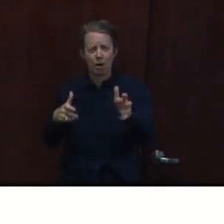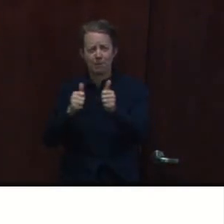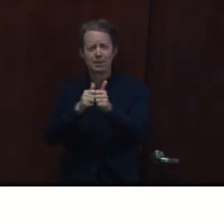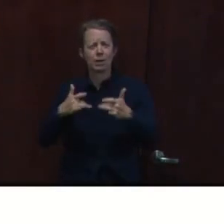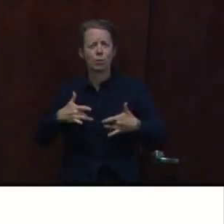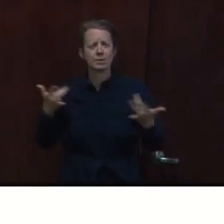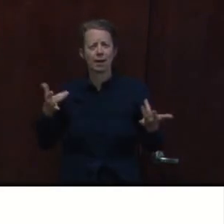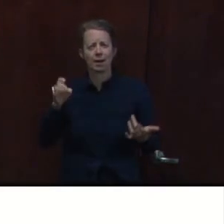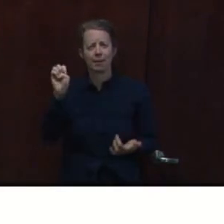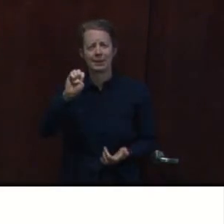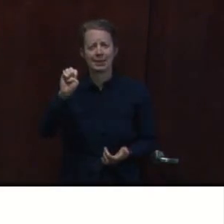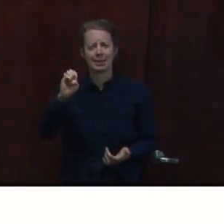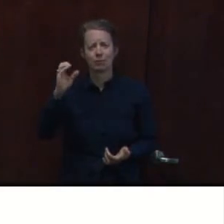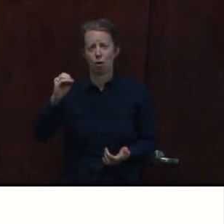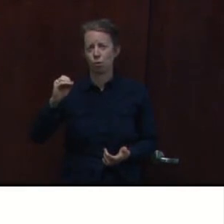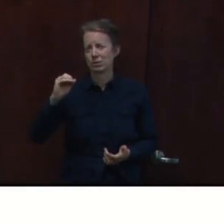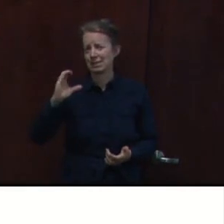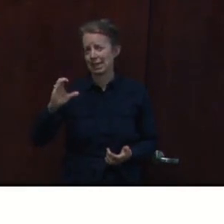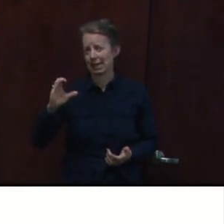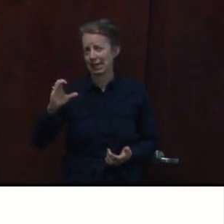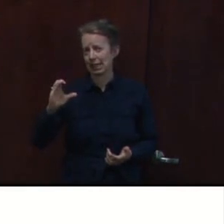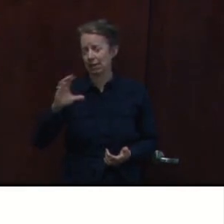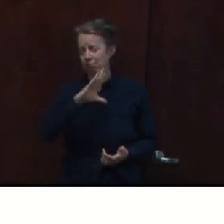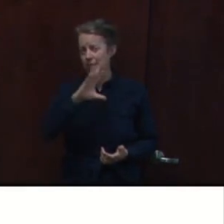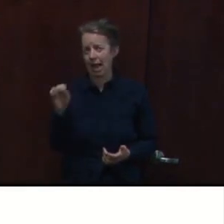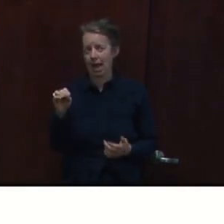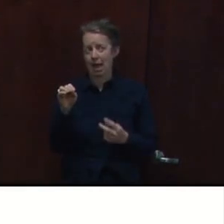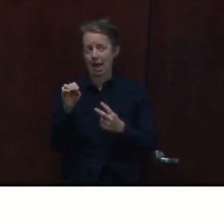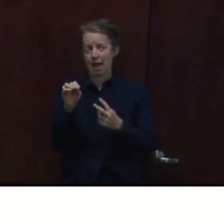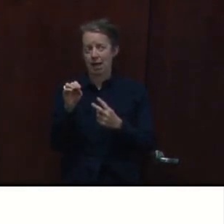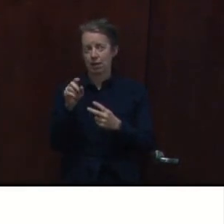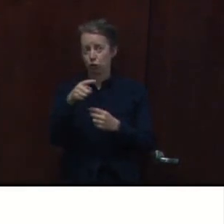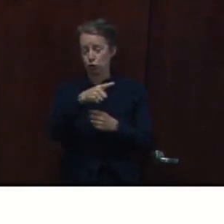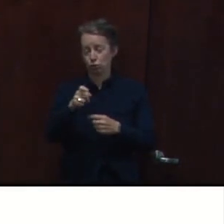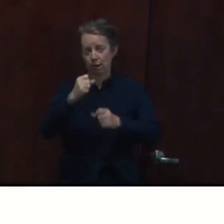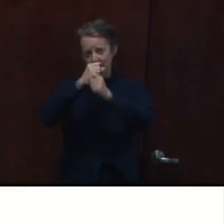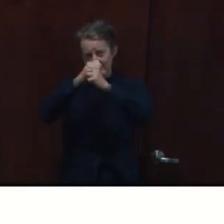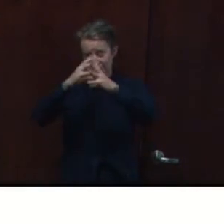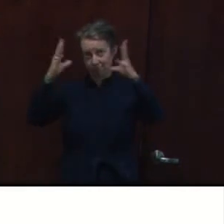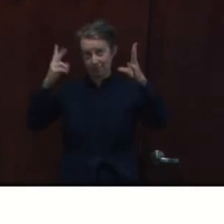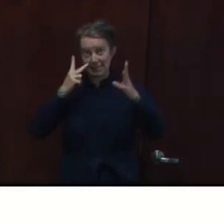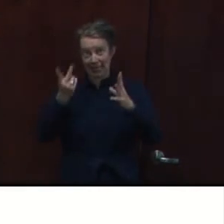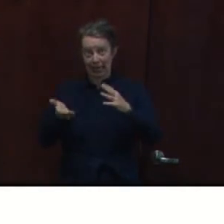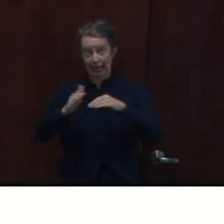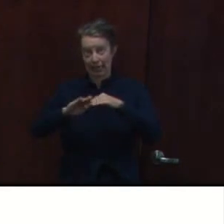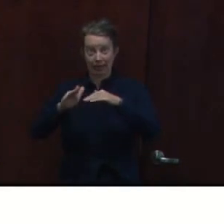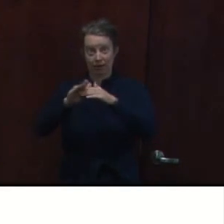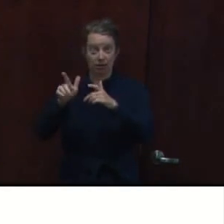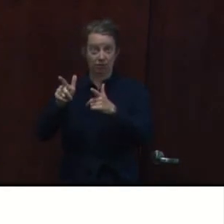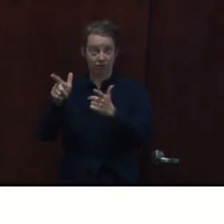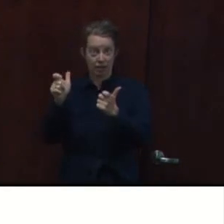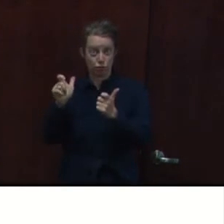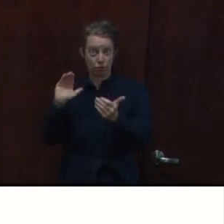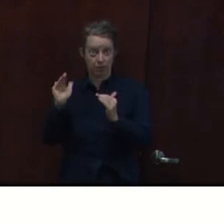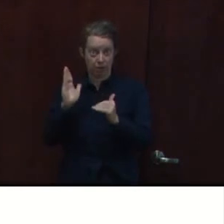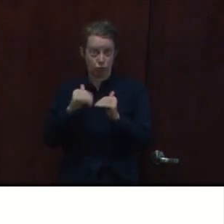and whether you all envision that ramping back up relative to any of these scenarios?